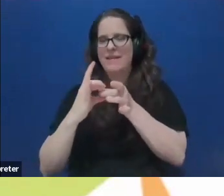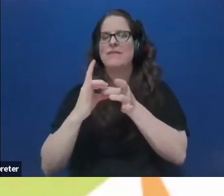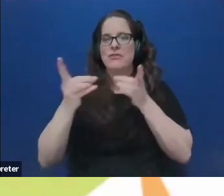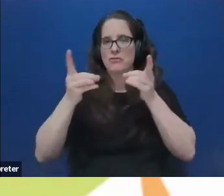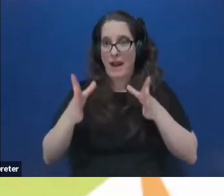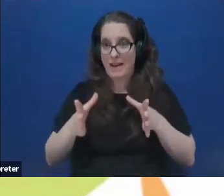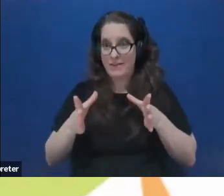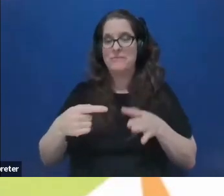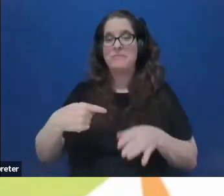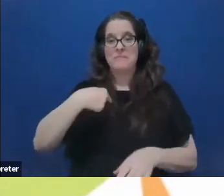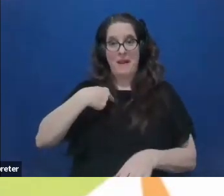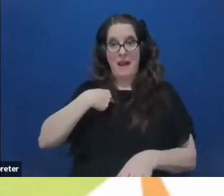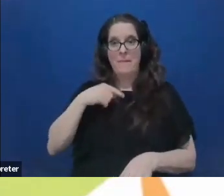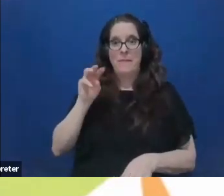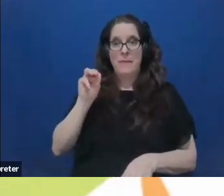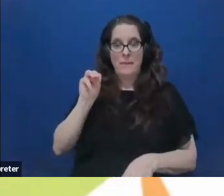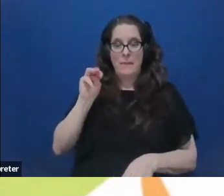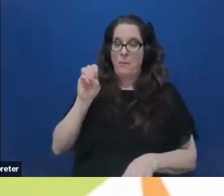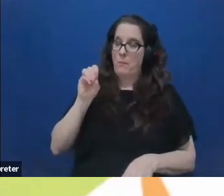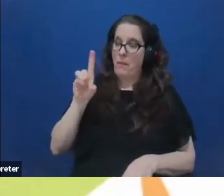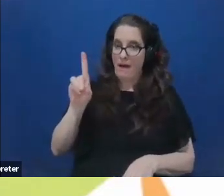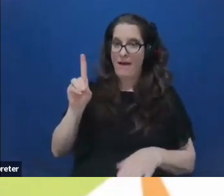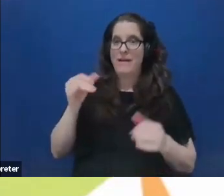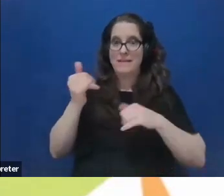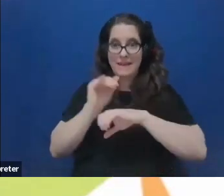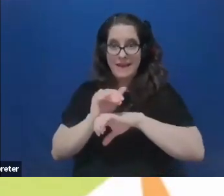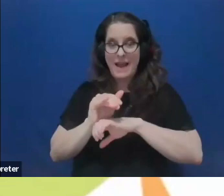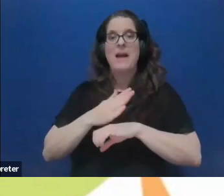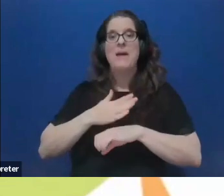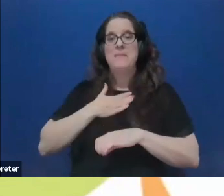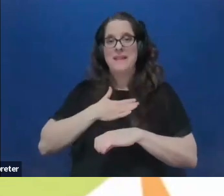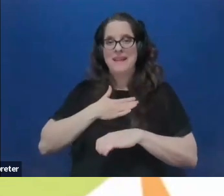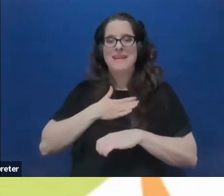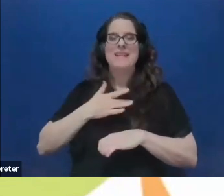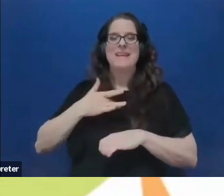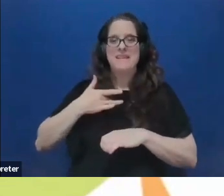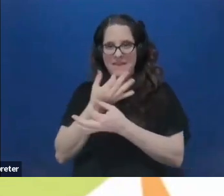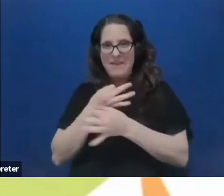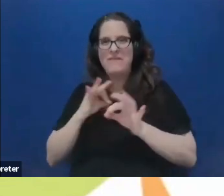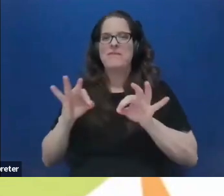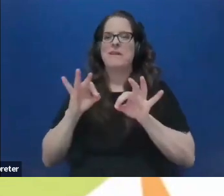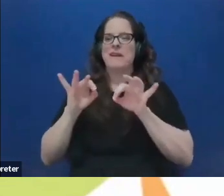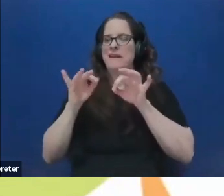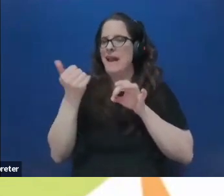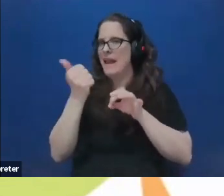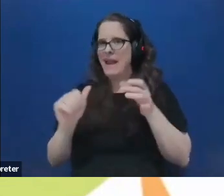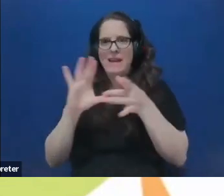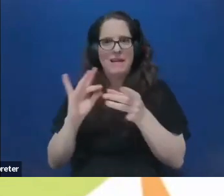to send any questions or comments in the chat box. Paula, I'm sorry.